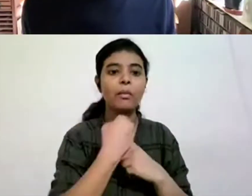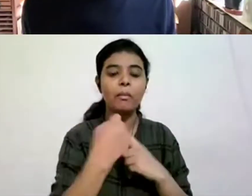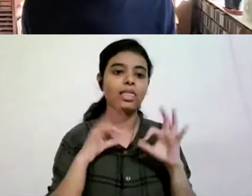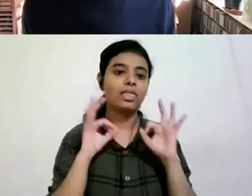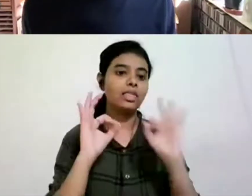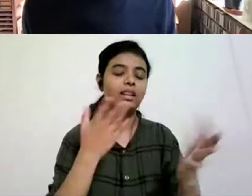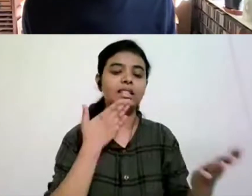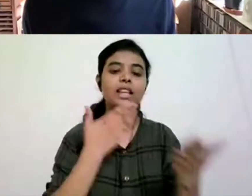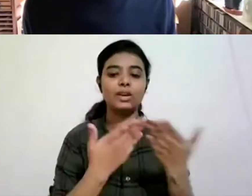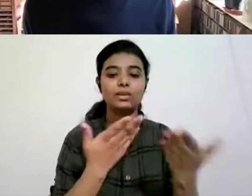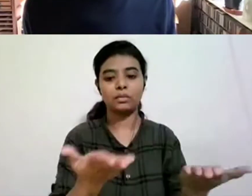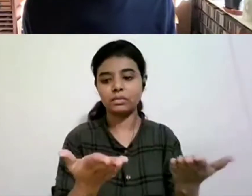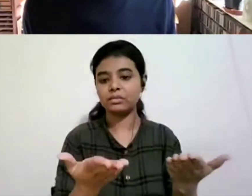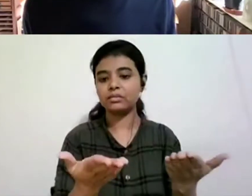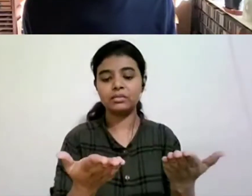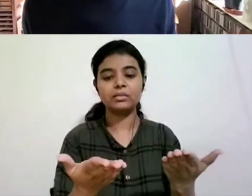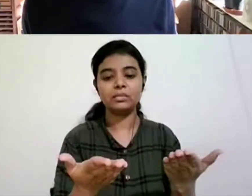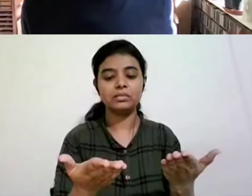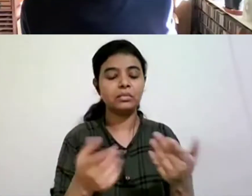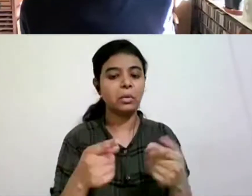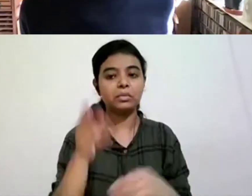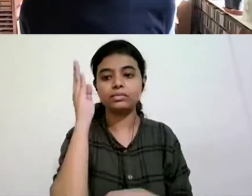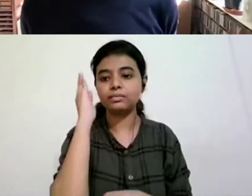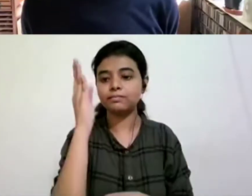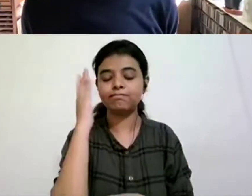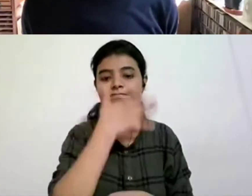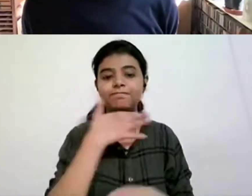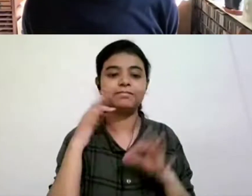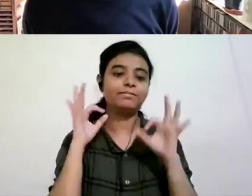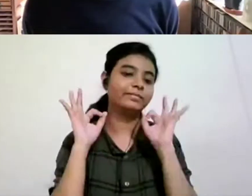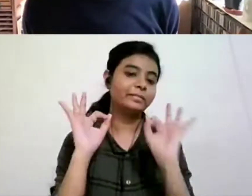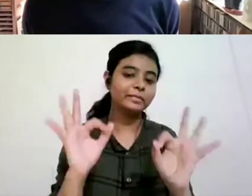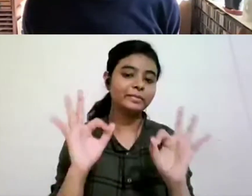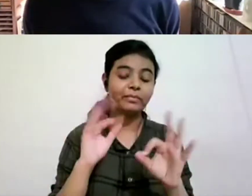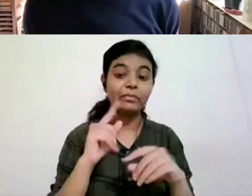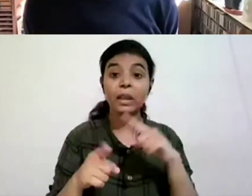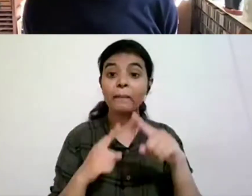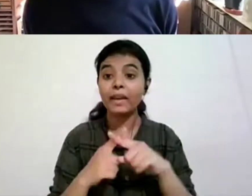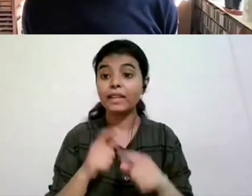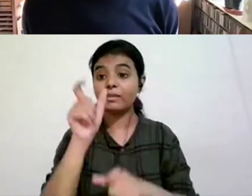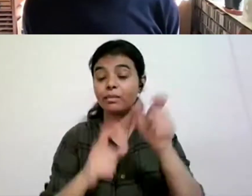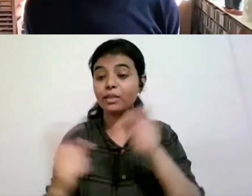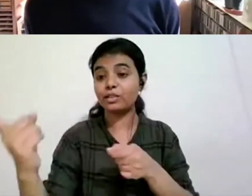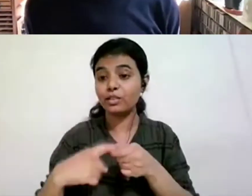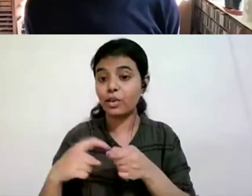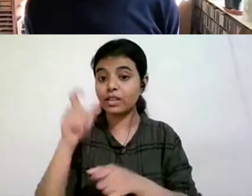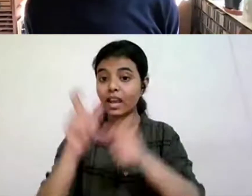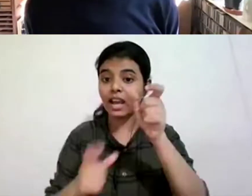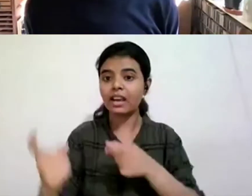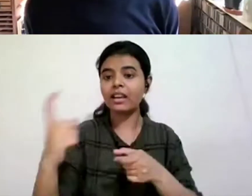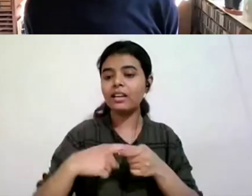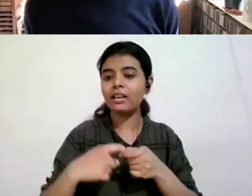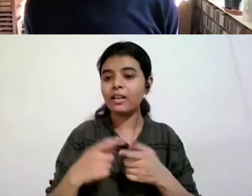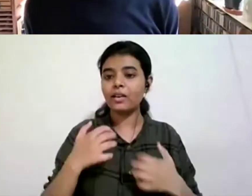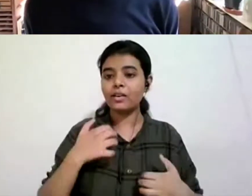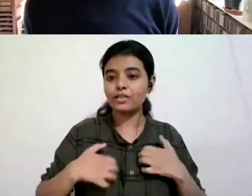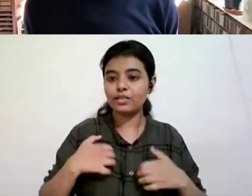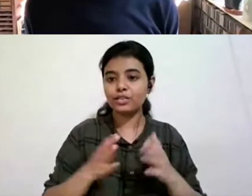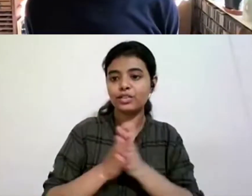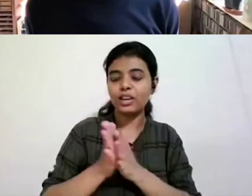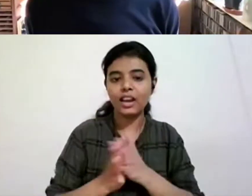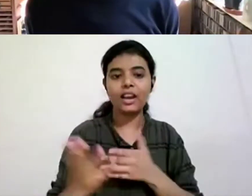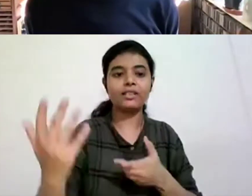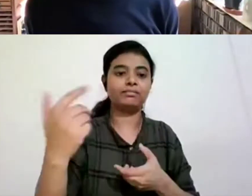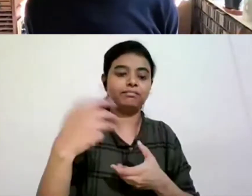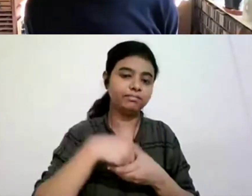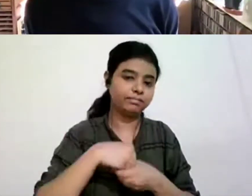Thank you so much for such a delightful session. And I thank the participants for making this session interactive